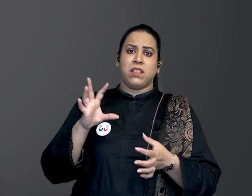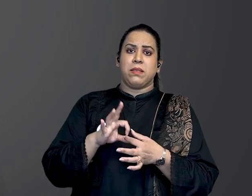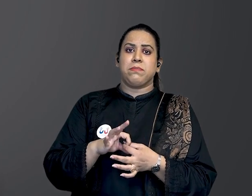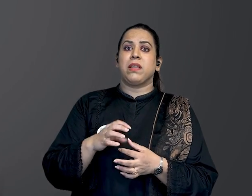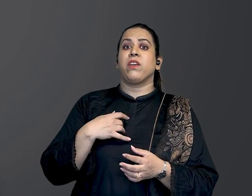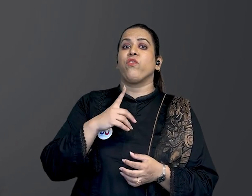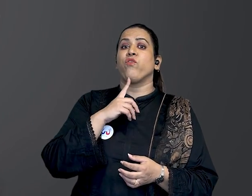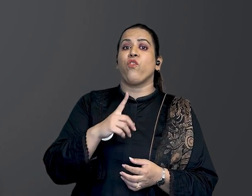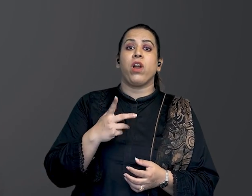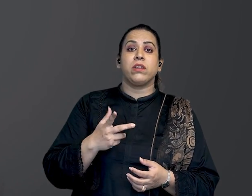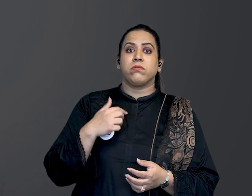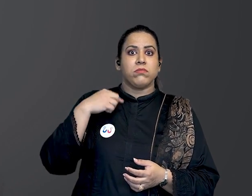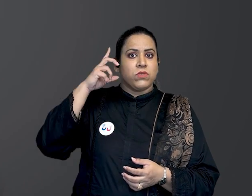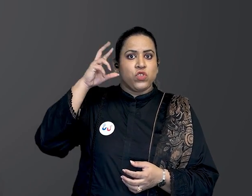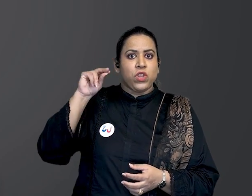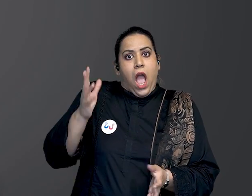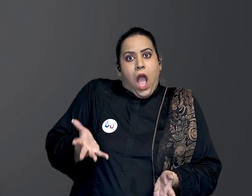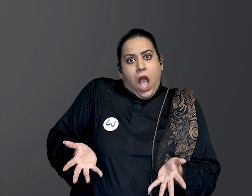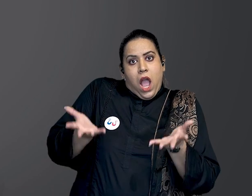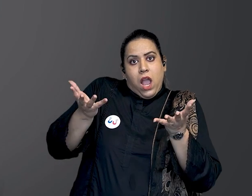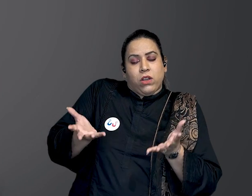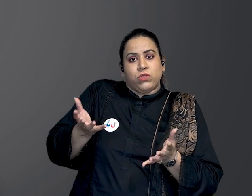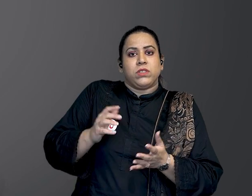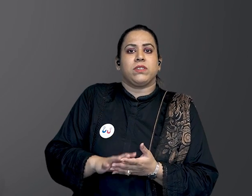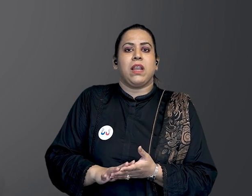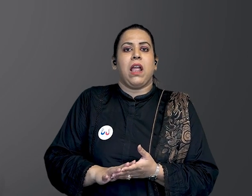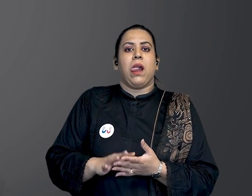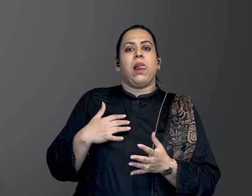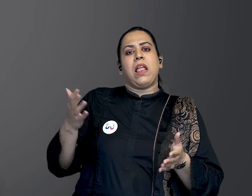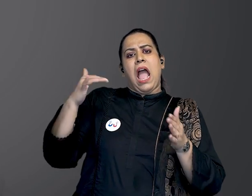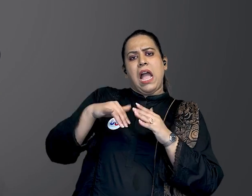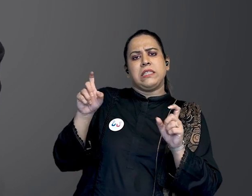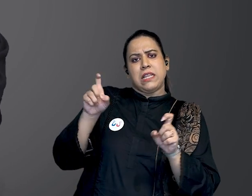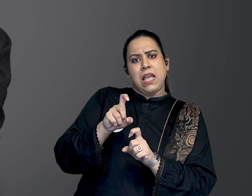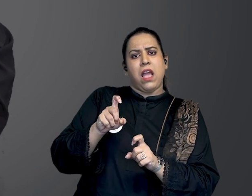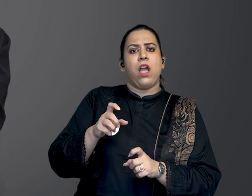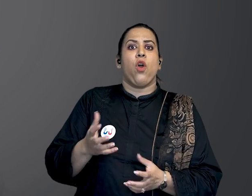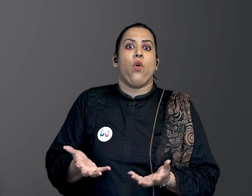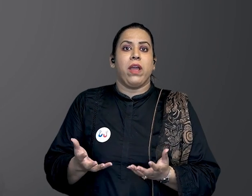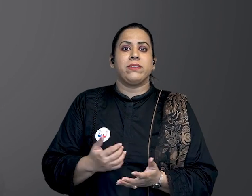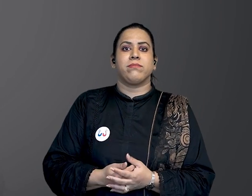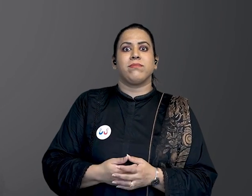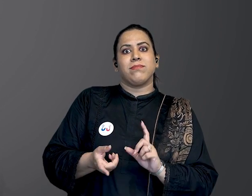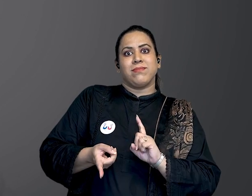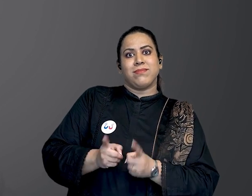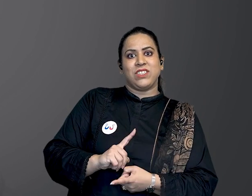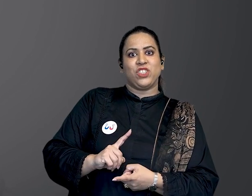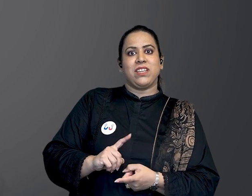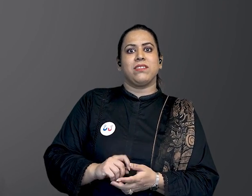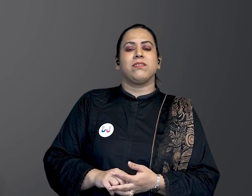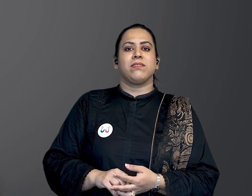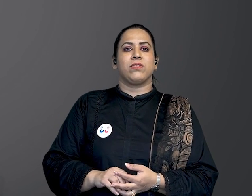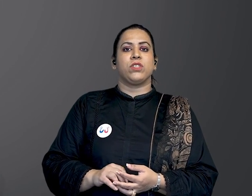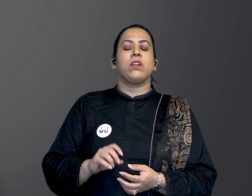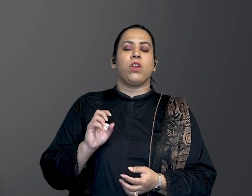that, certainly seeking professional help if required, we can achieve our